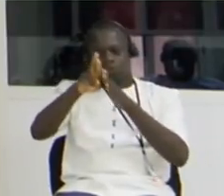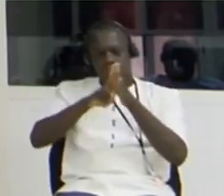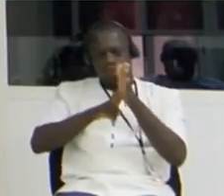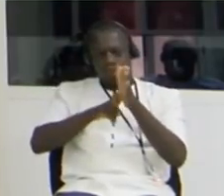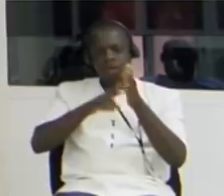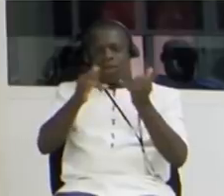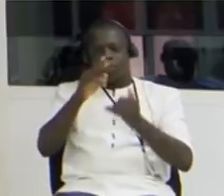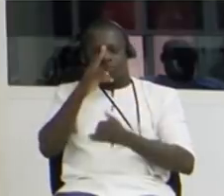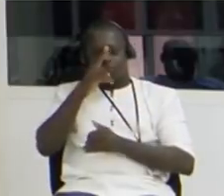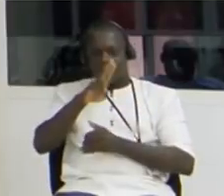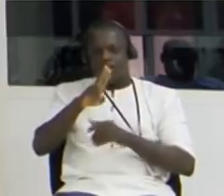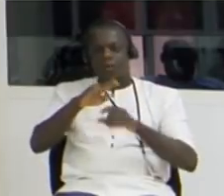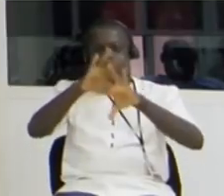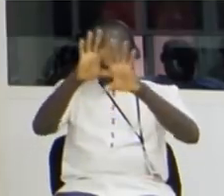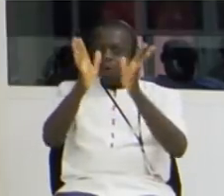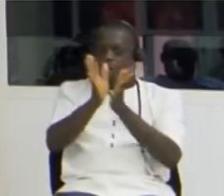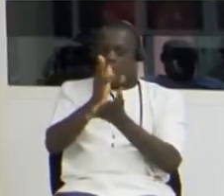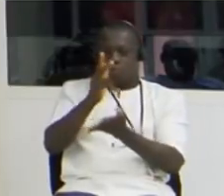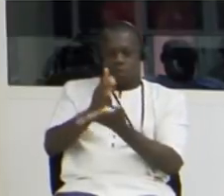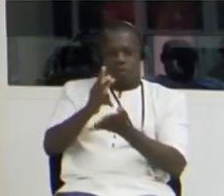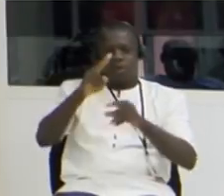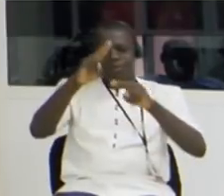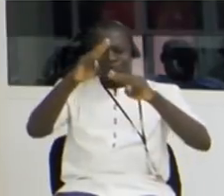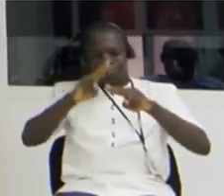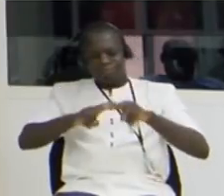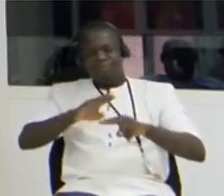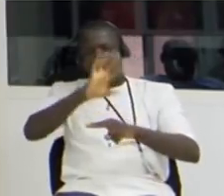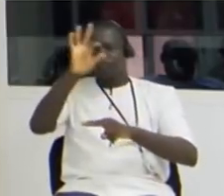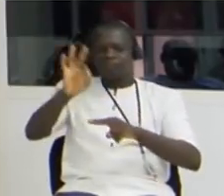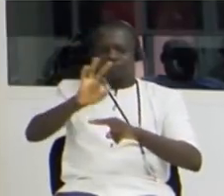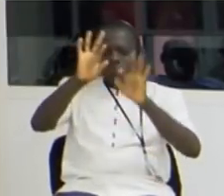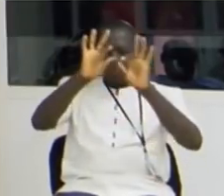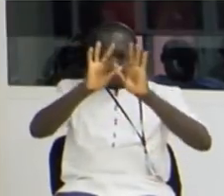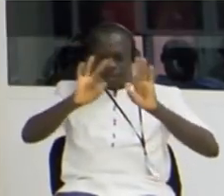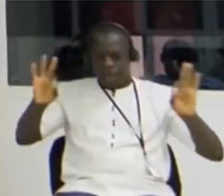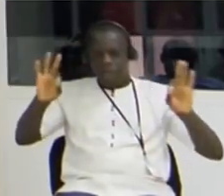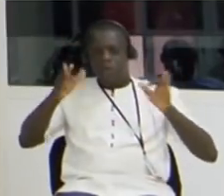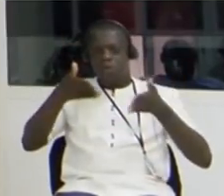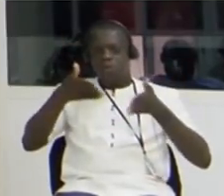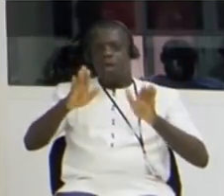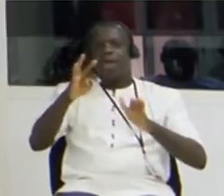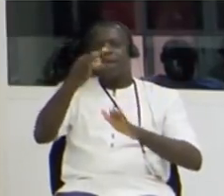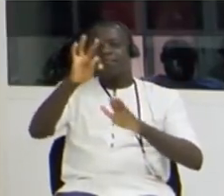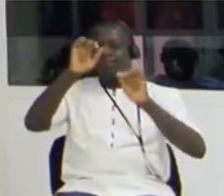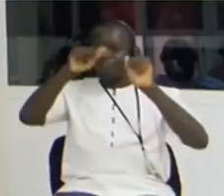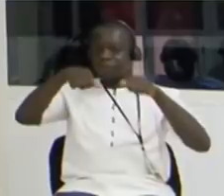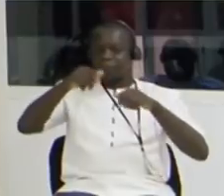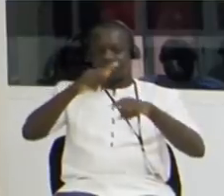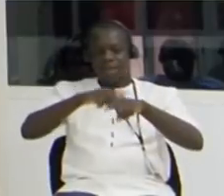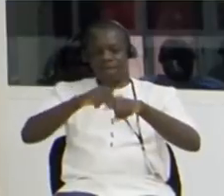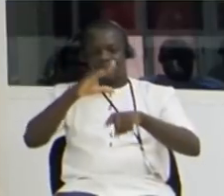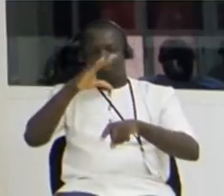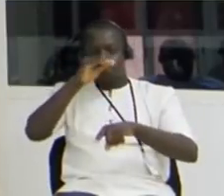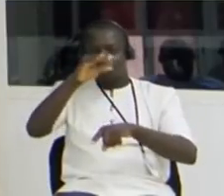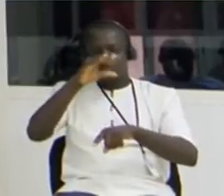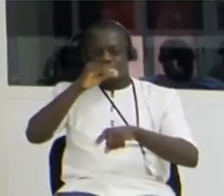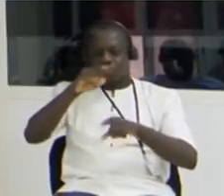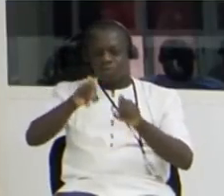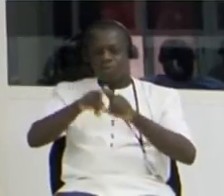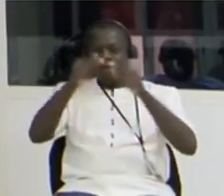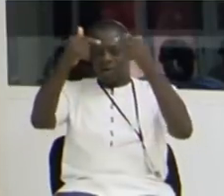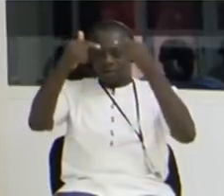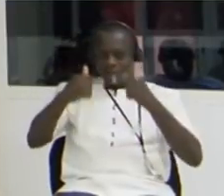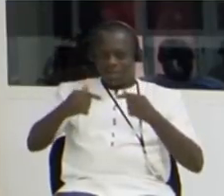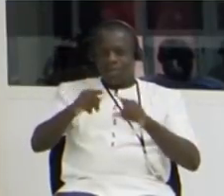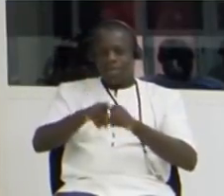We try to get all witnesses just to be as comfortable as possible whilst they're giving their testimony. So in that regard, I would